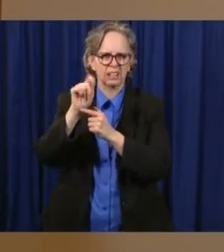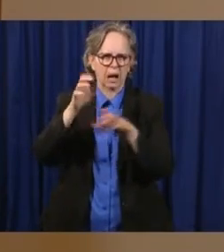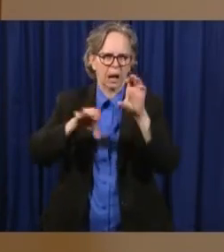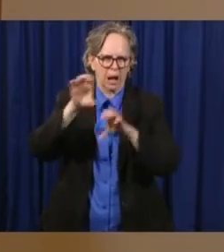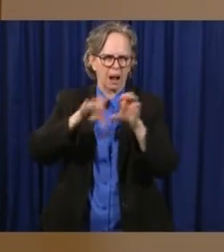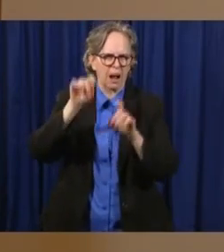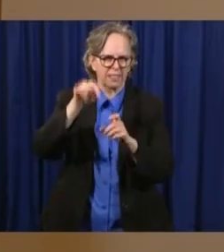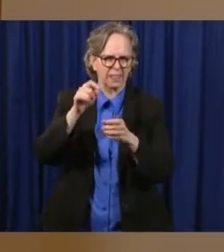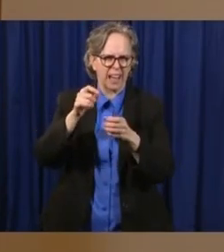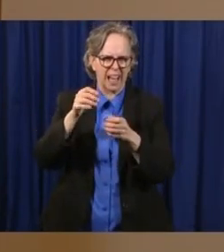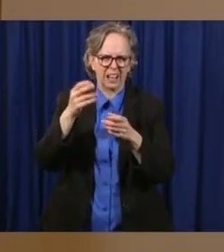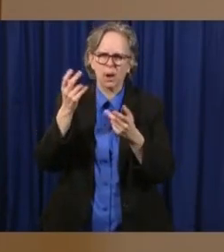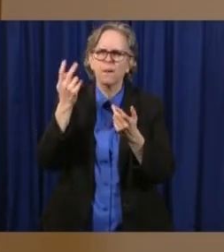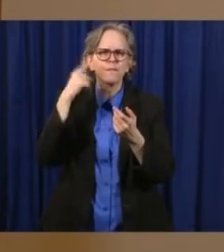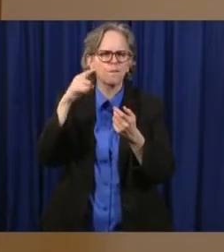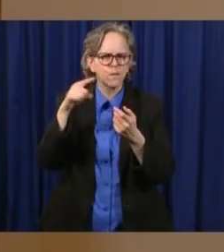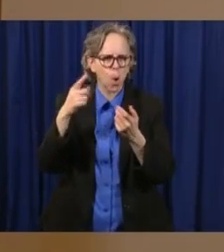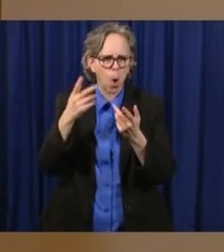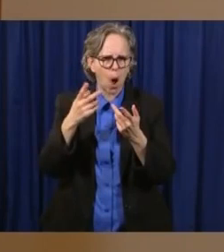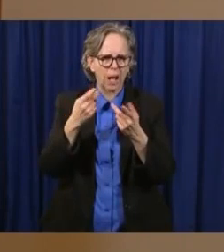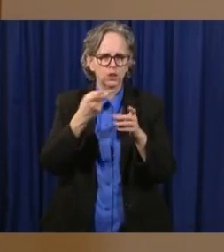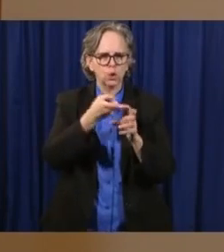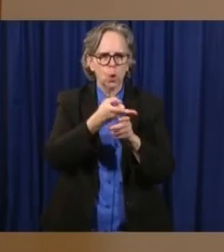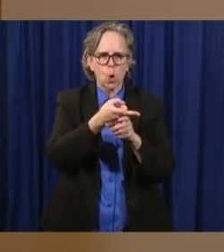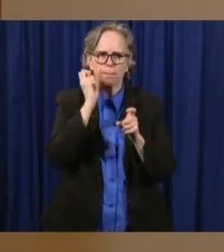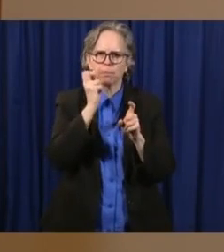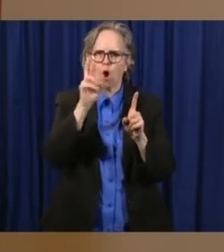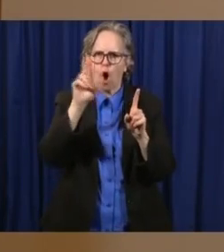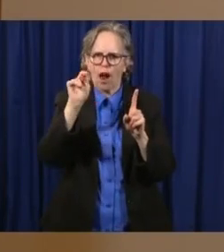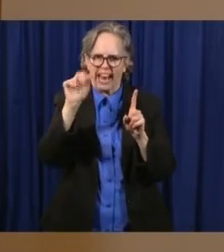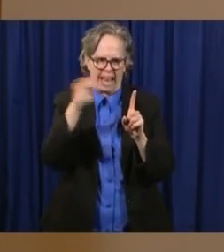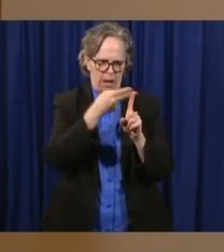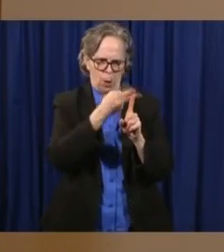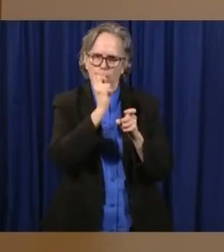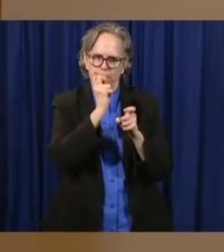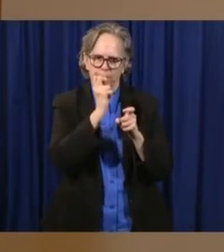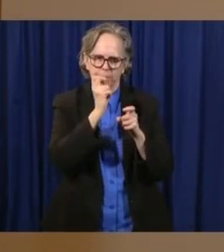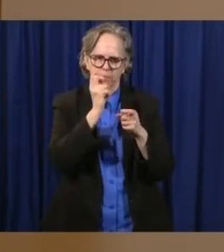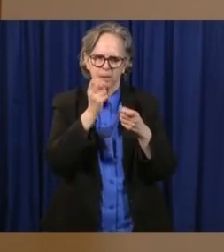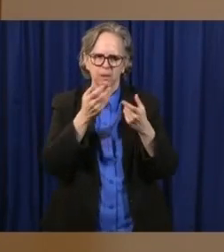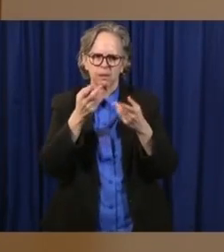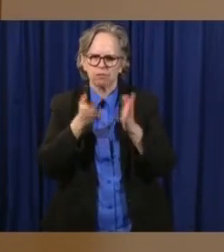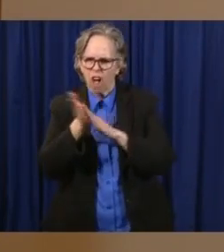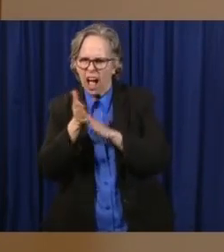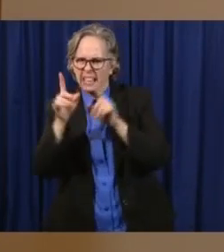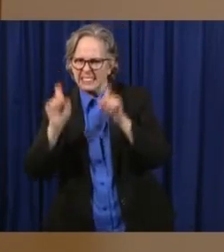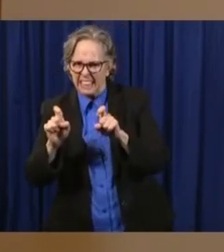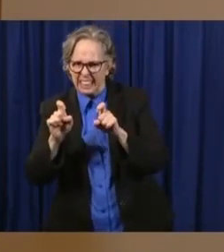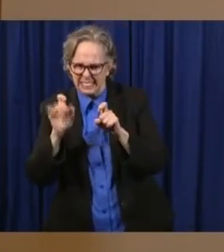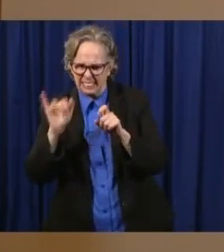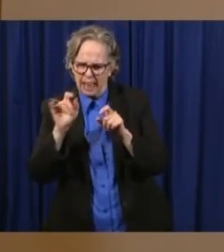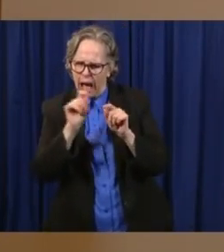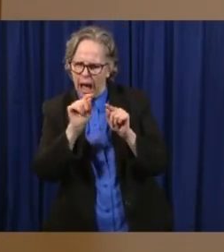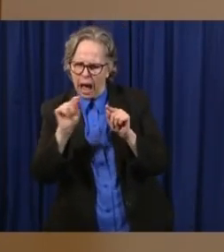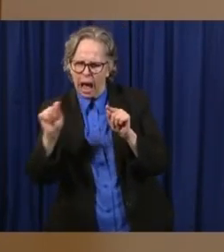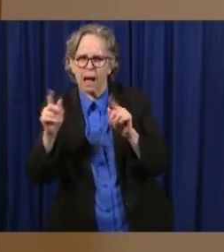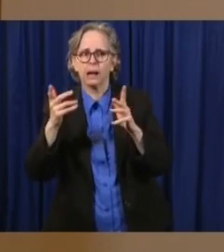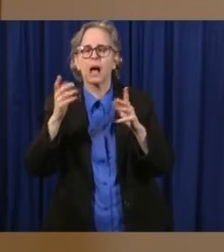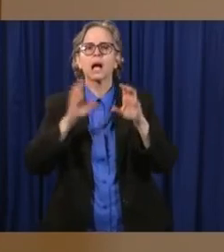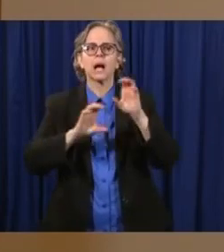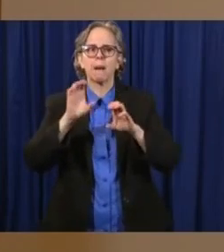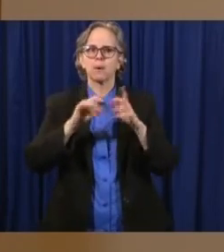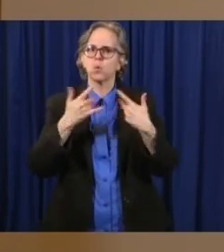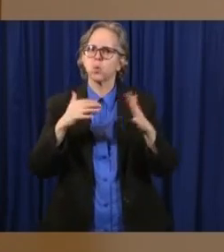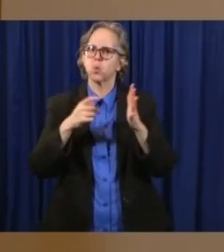the RNA and then running actual tests on it. So the chemicals that are needed for this,